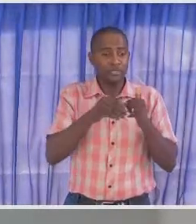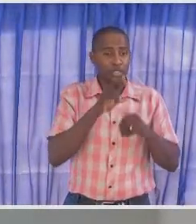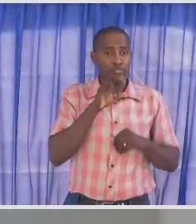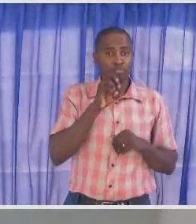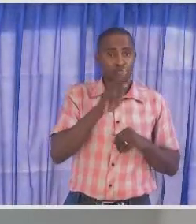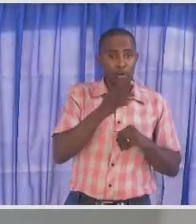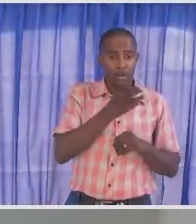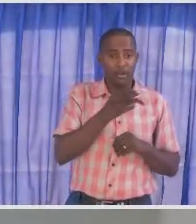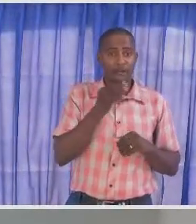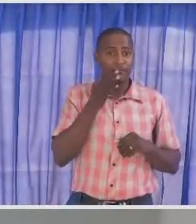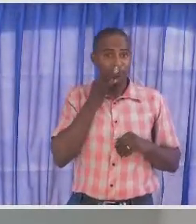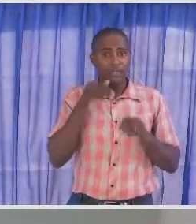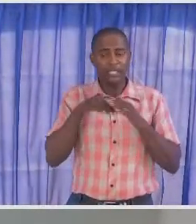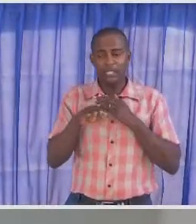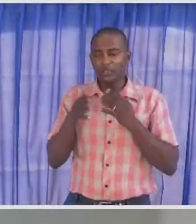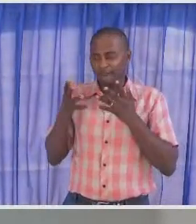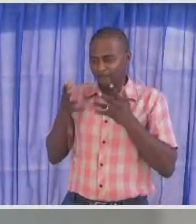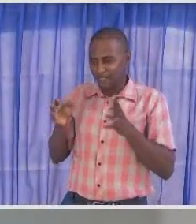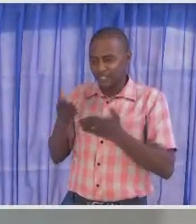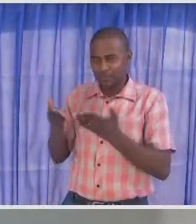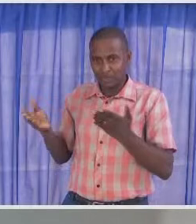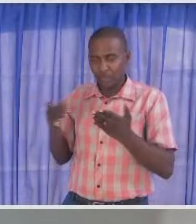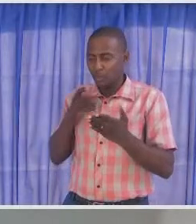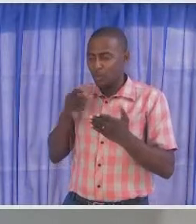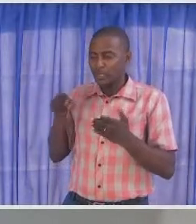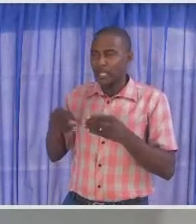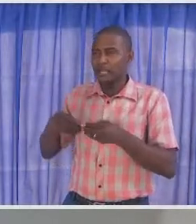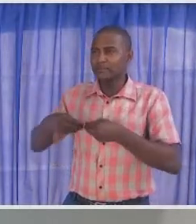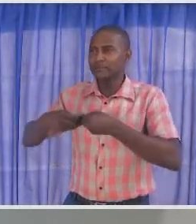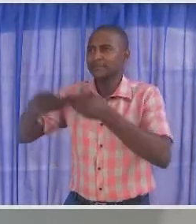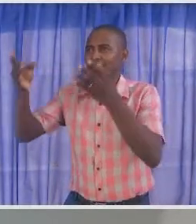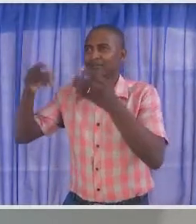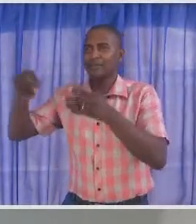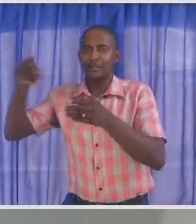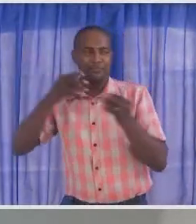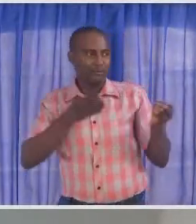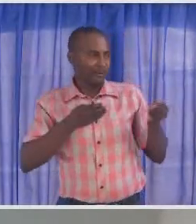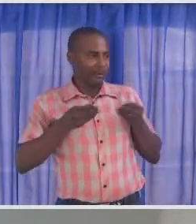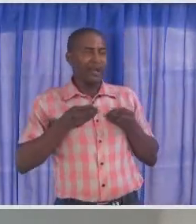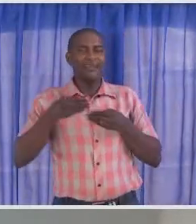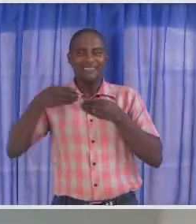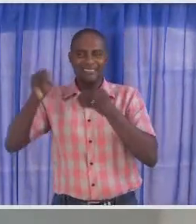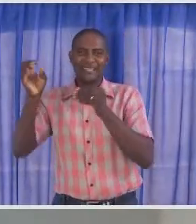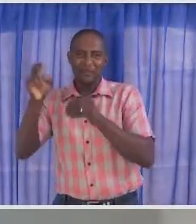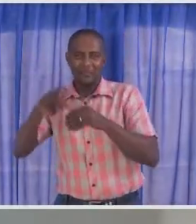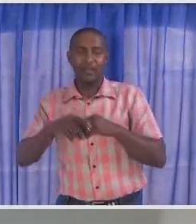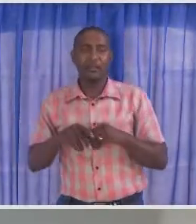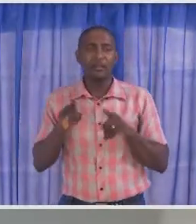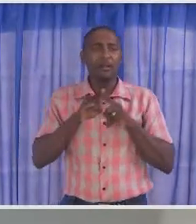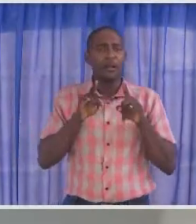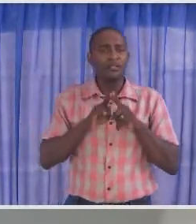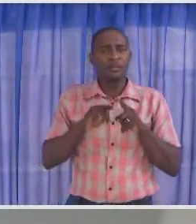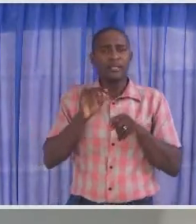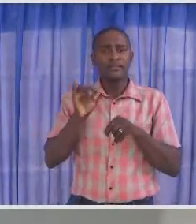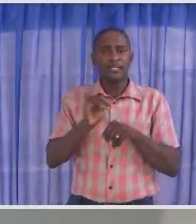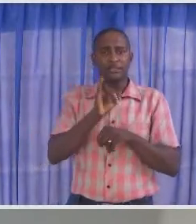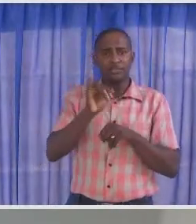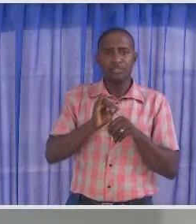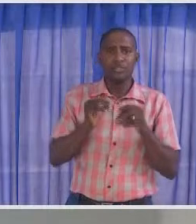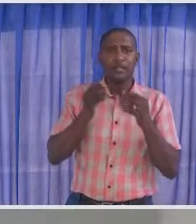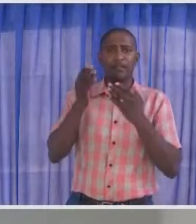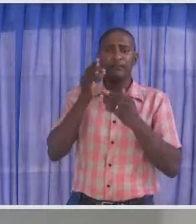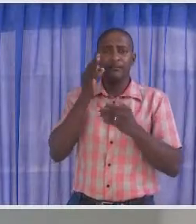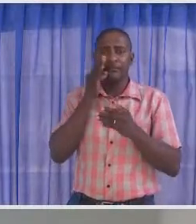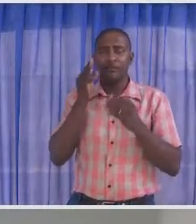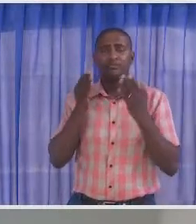into finished products that can be marketed by independent grocers and wholesalers, as well as institutional food